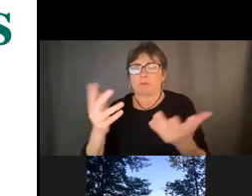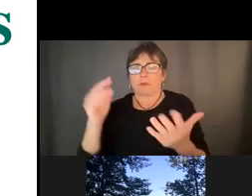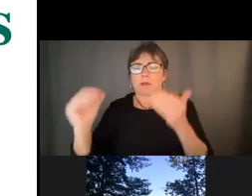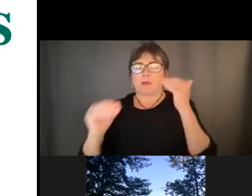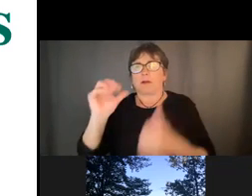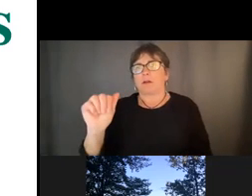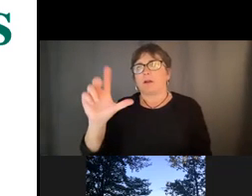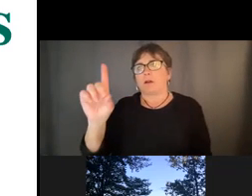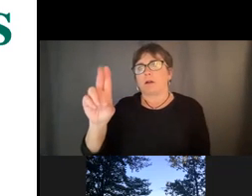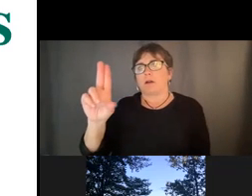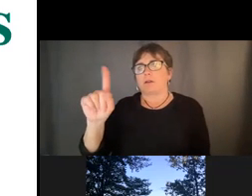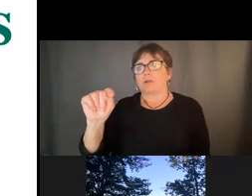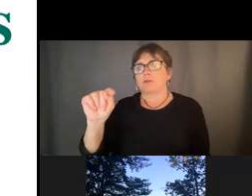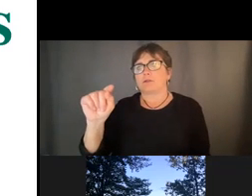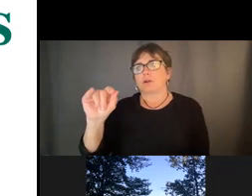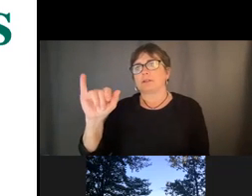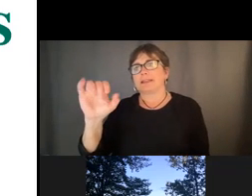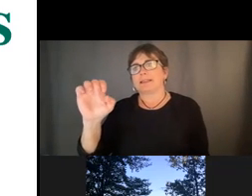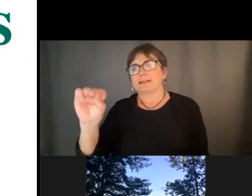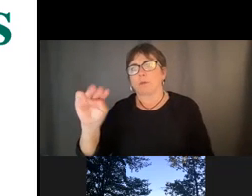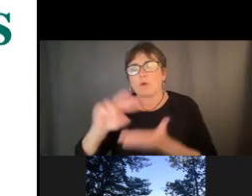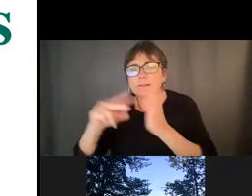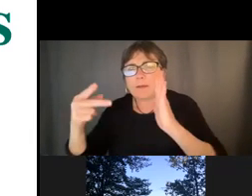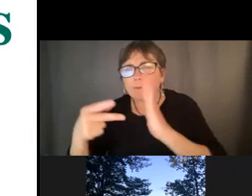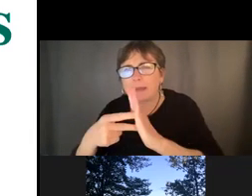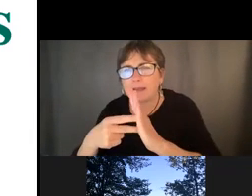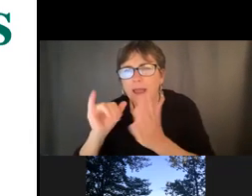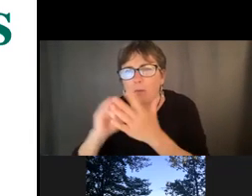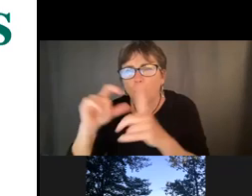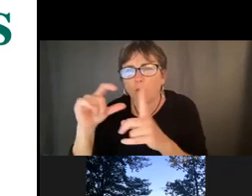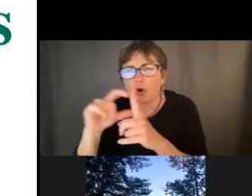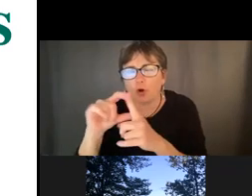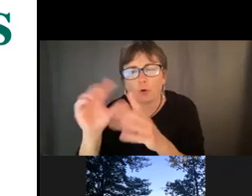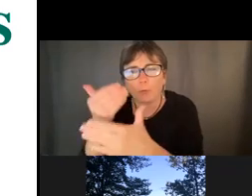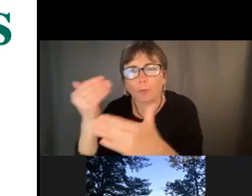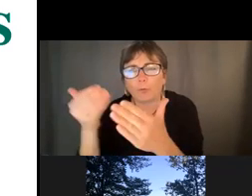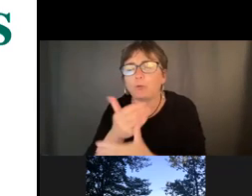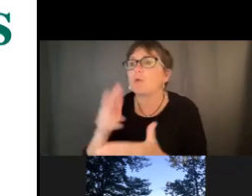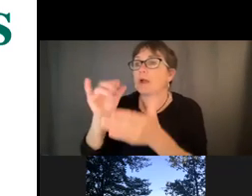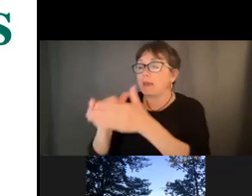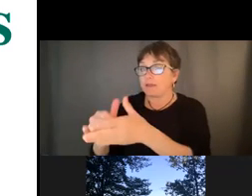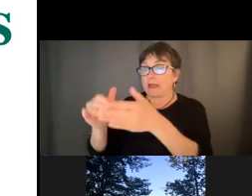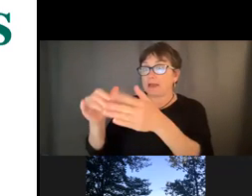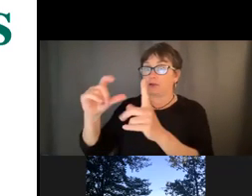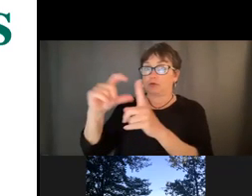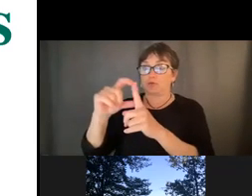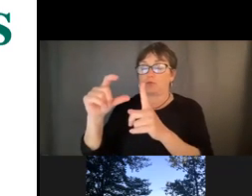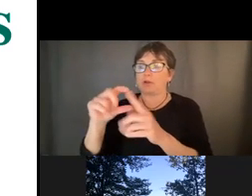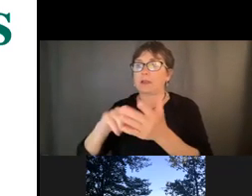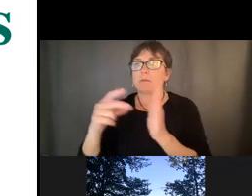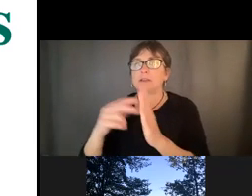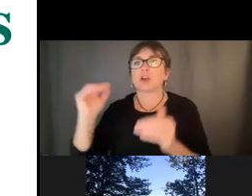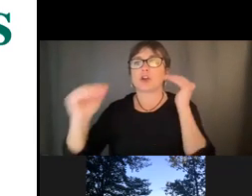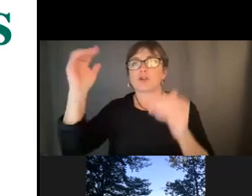means, right? Adultism is the concept where adults feel like they are superior or they